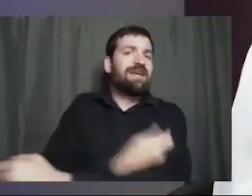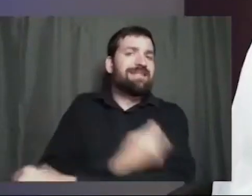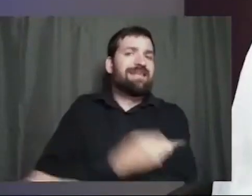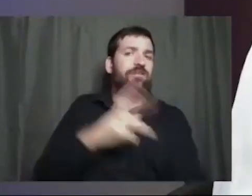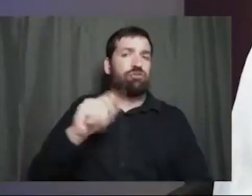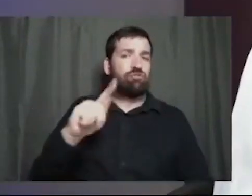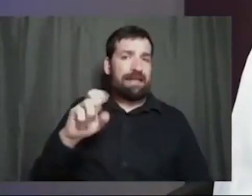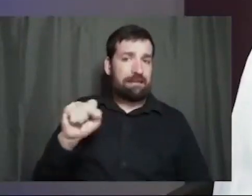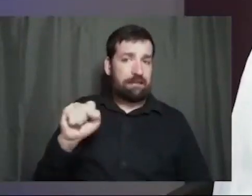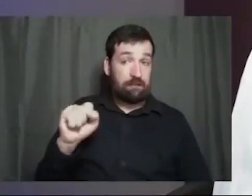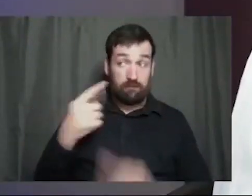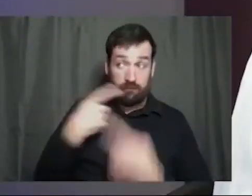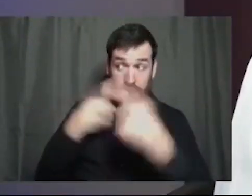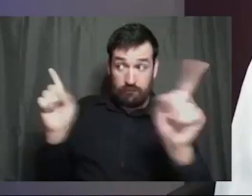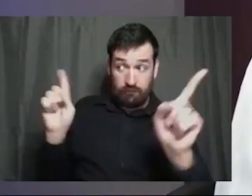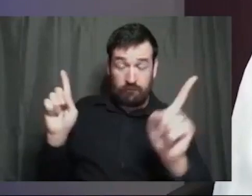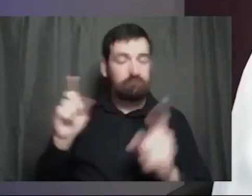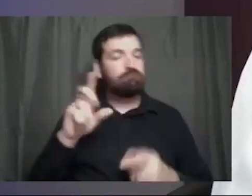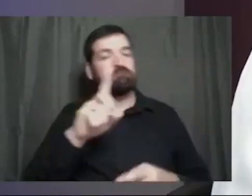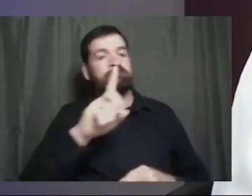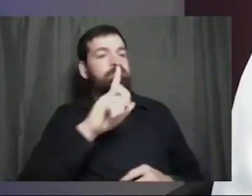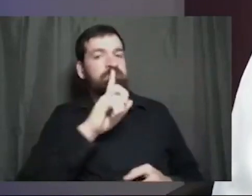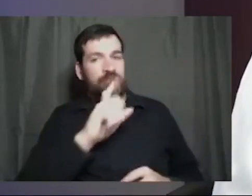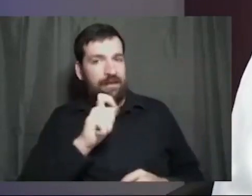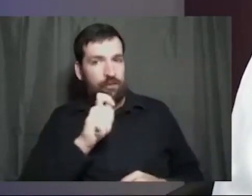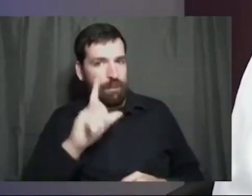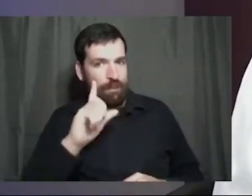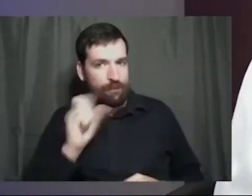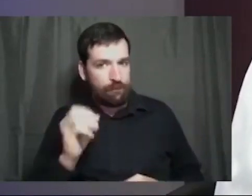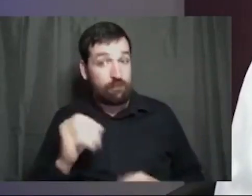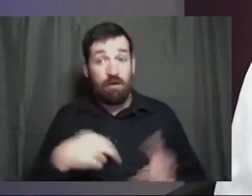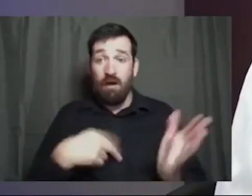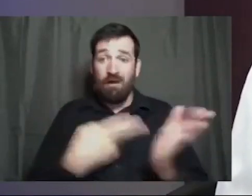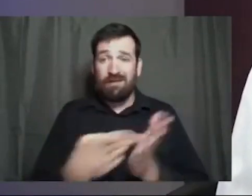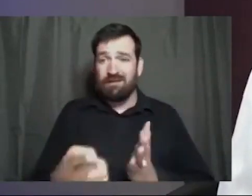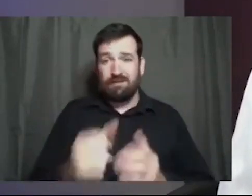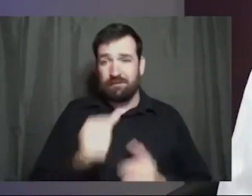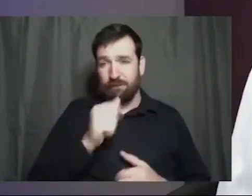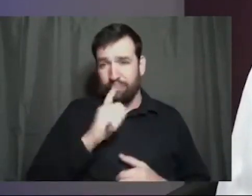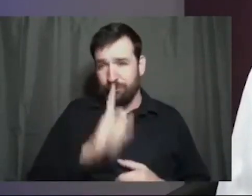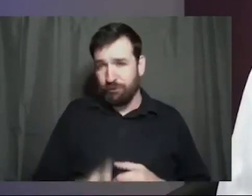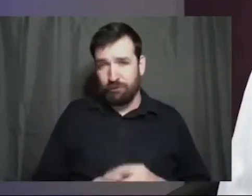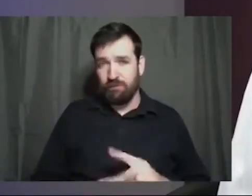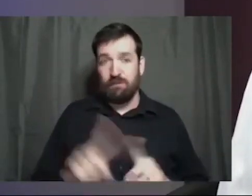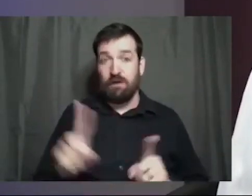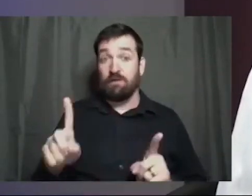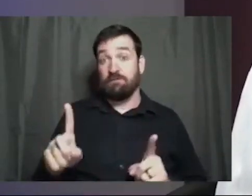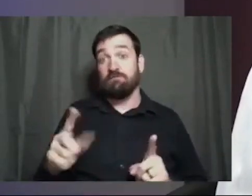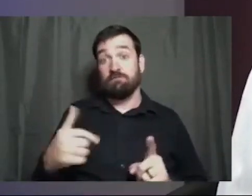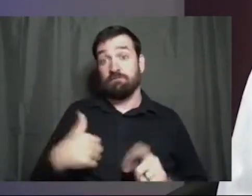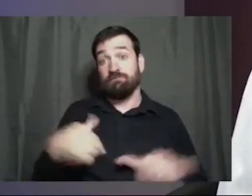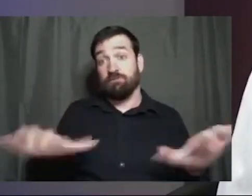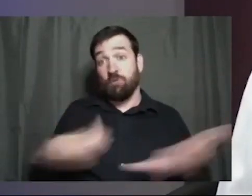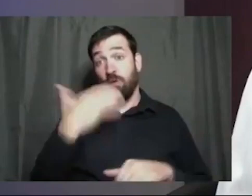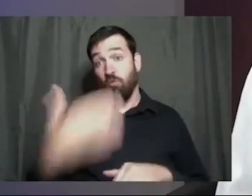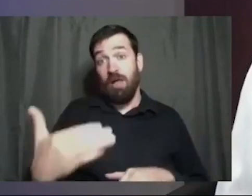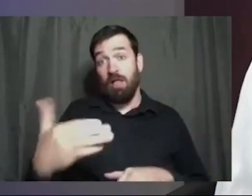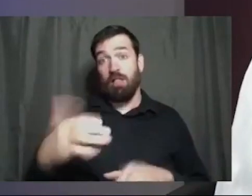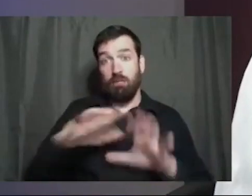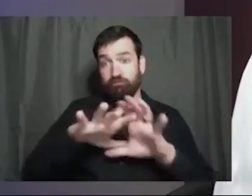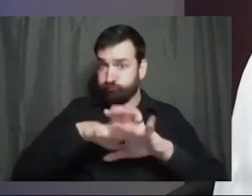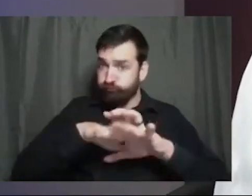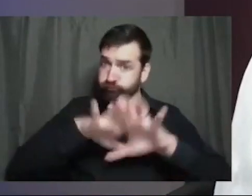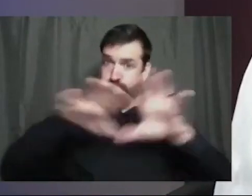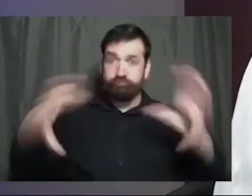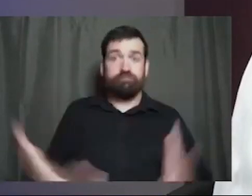I don't know that they've released it, and I honestly don't know the current numbers, but I know we're doing quite well amongst the league. And actually the league has,